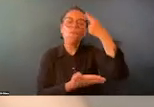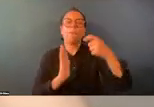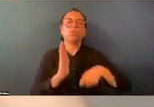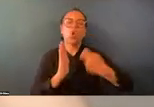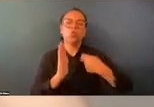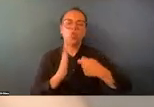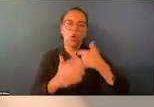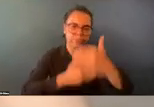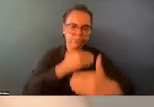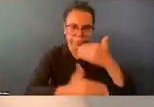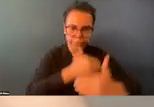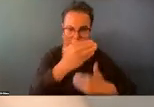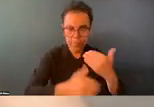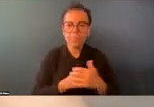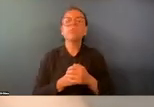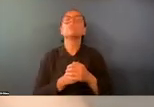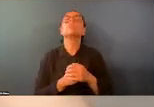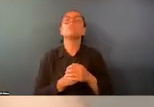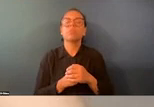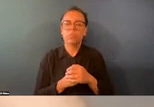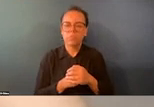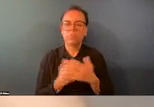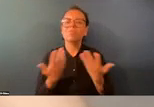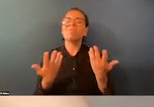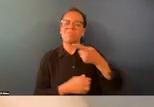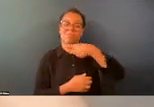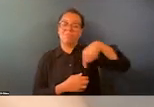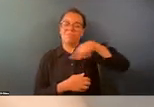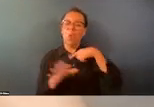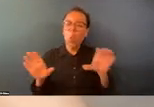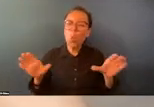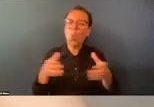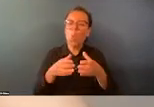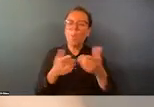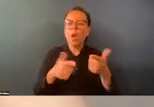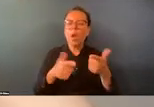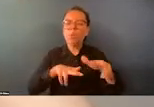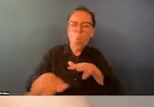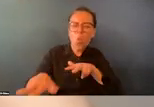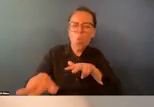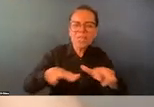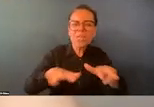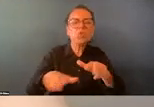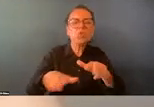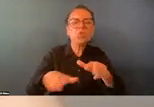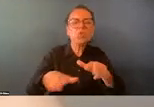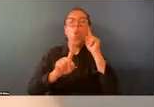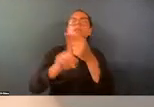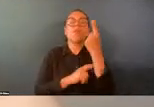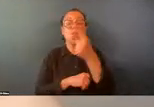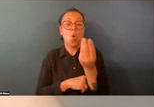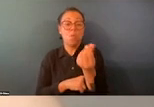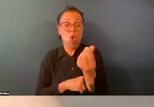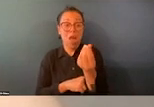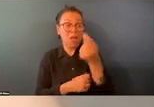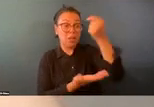in Tajikistan and Uzbekistan with banks and microfinance organizations to provide loans for climate friendly and